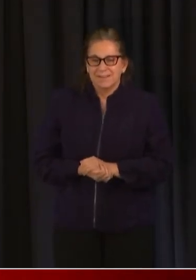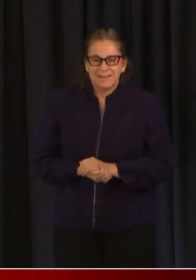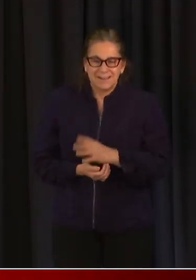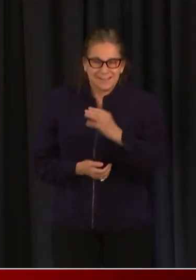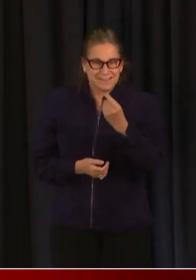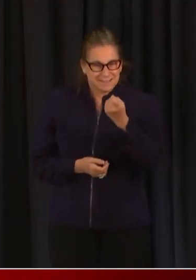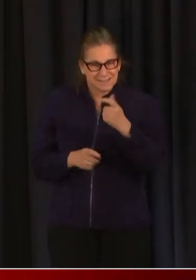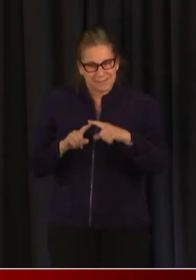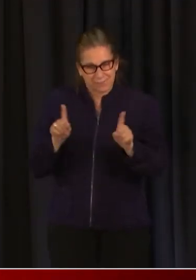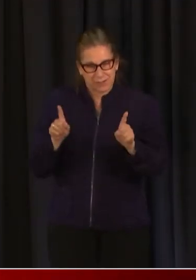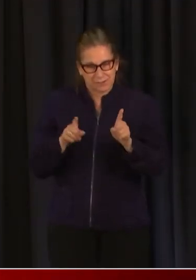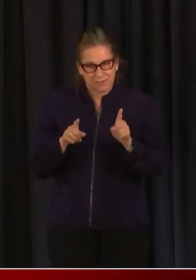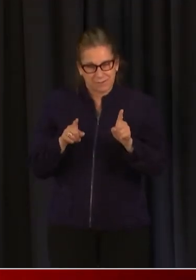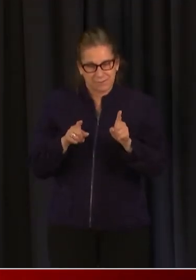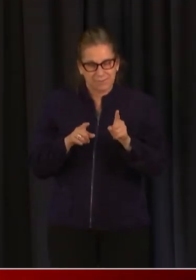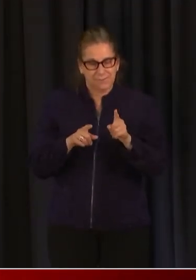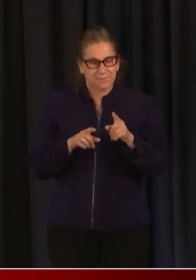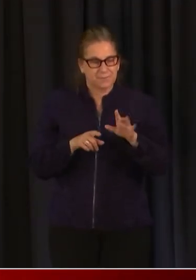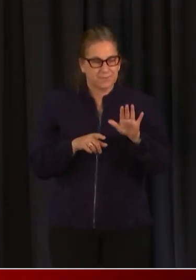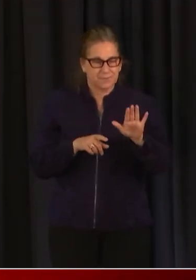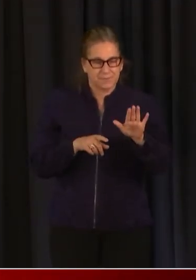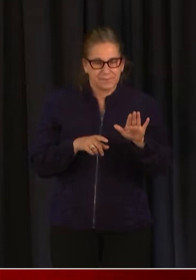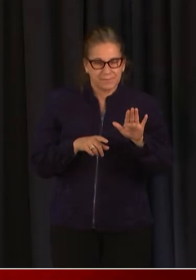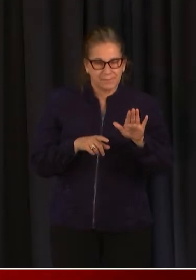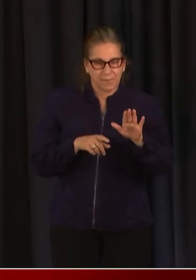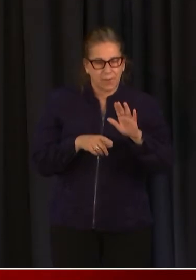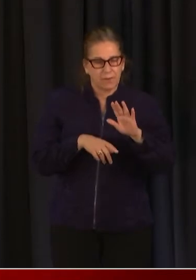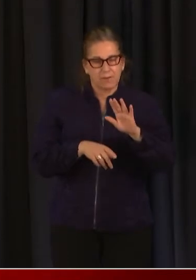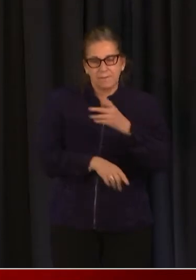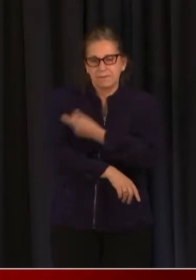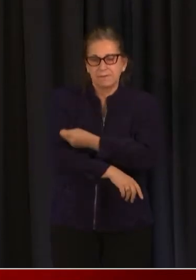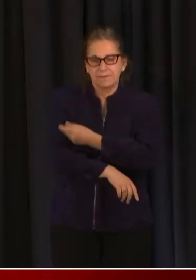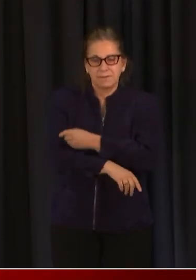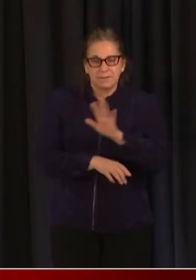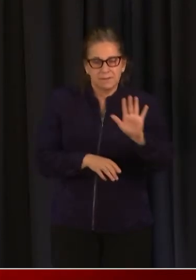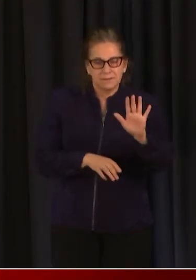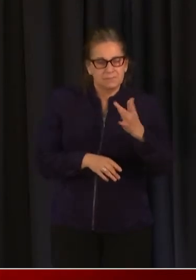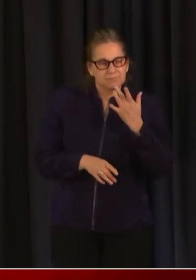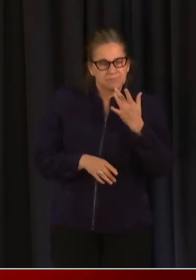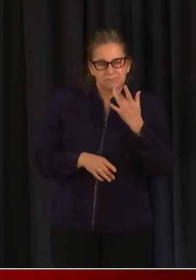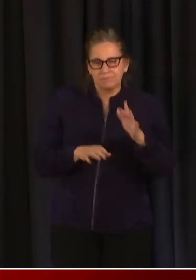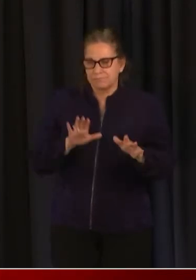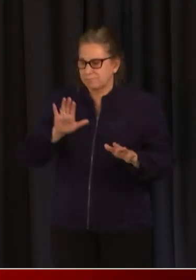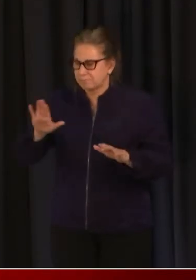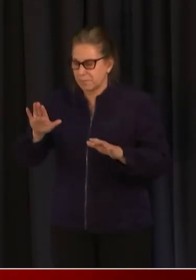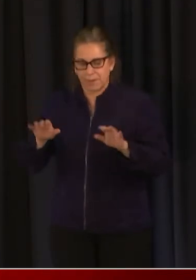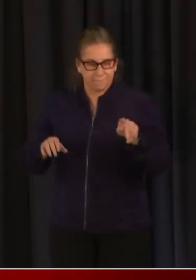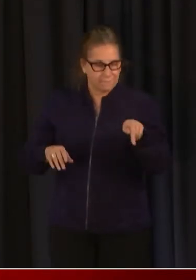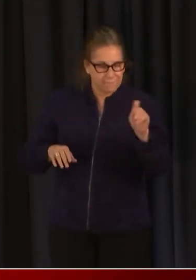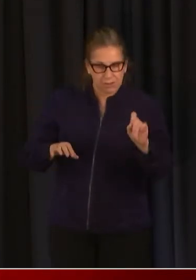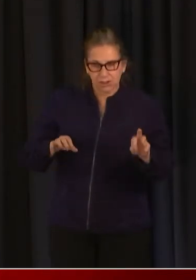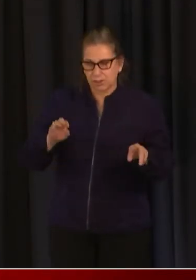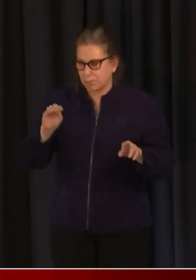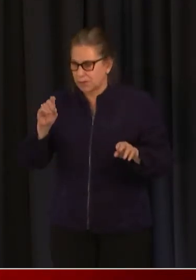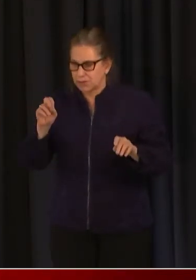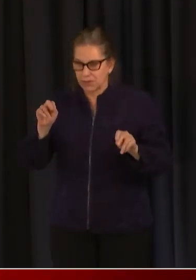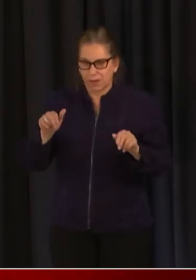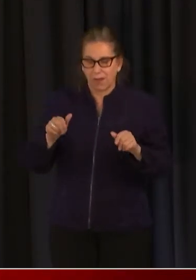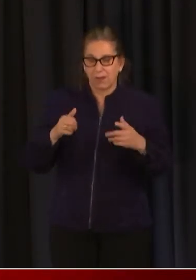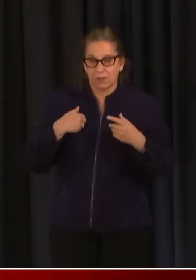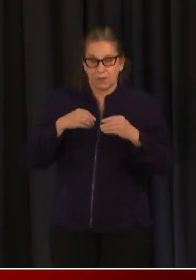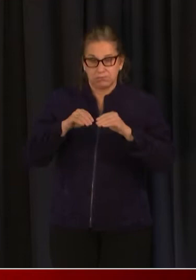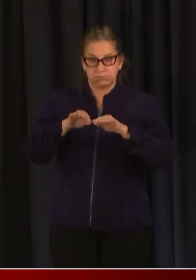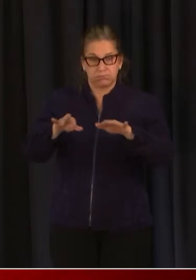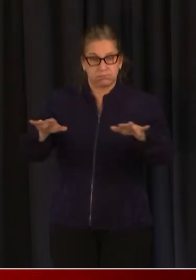also, given that the sites are distributed across the district, they all have different capacities. All of them